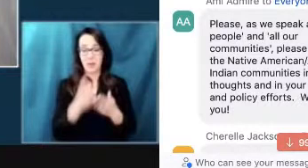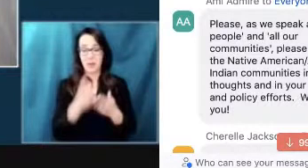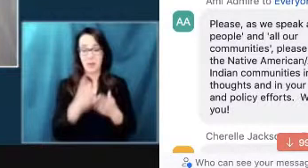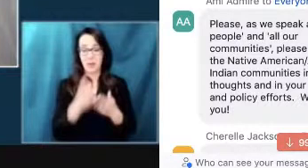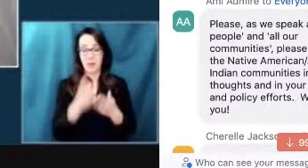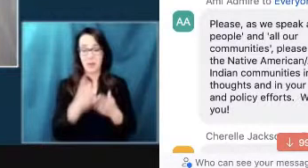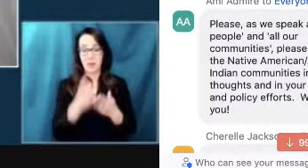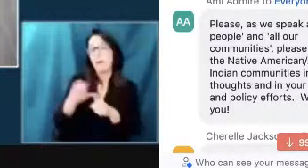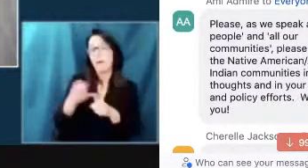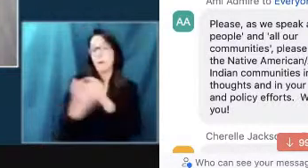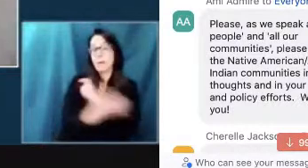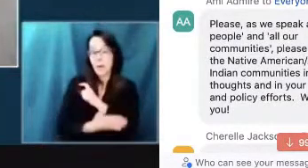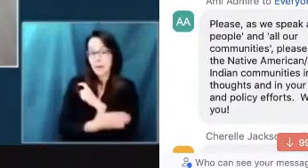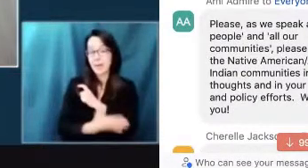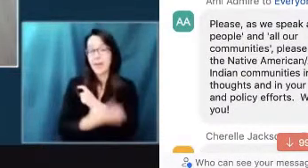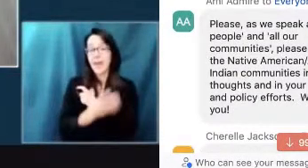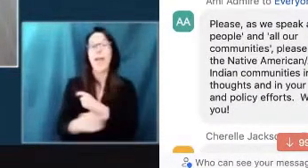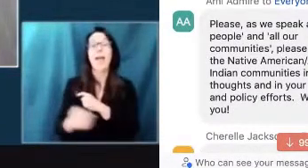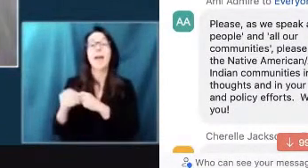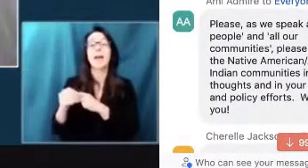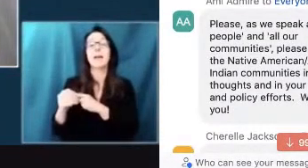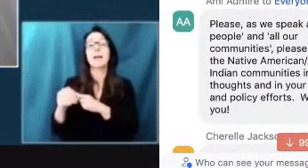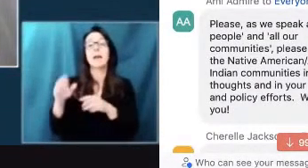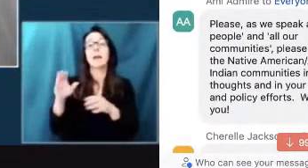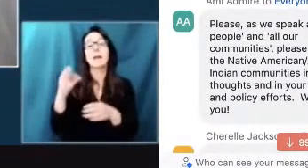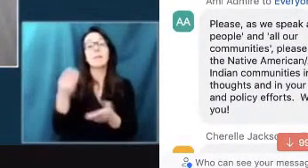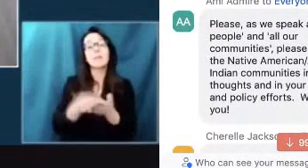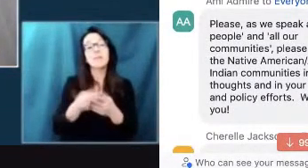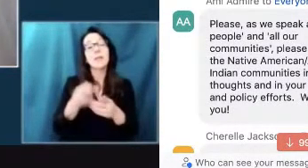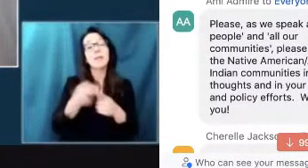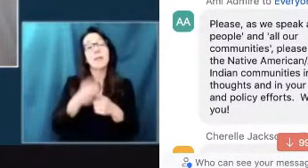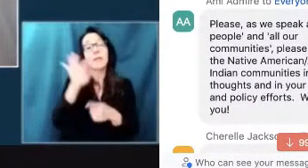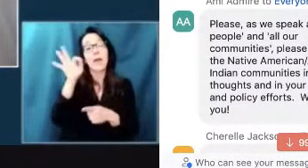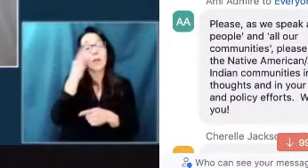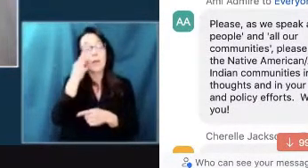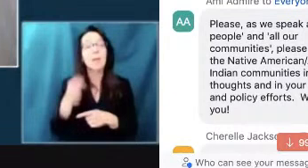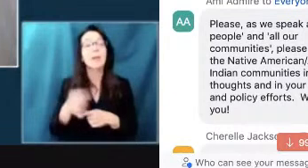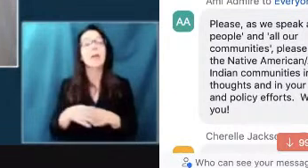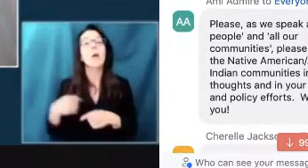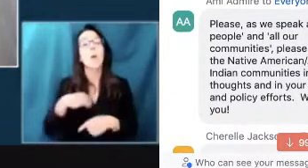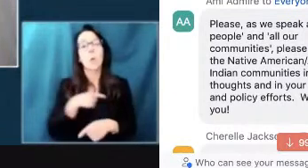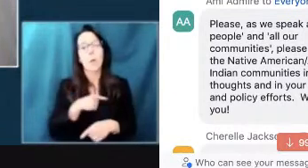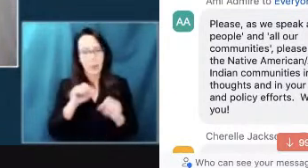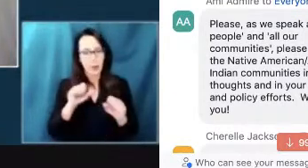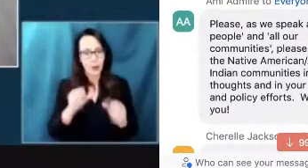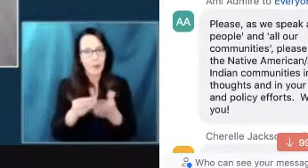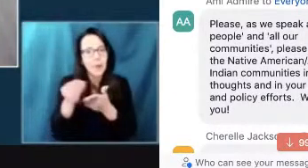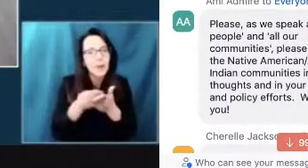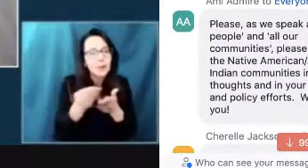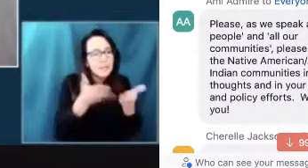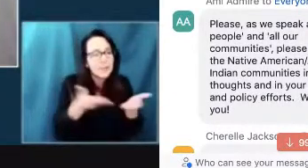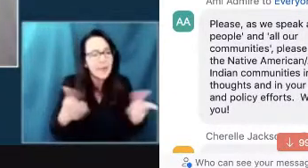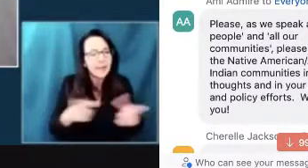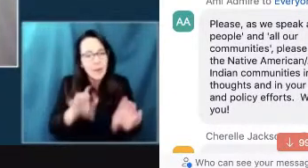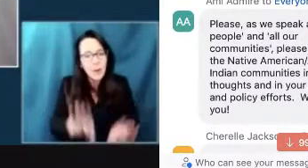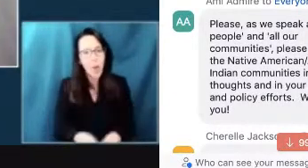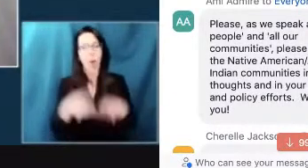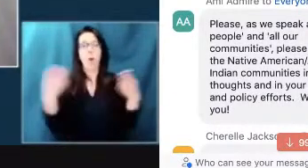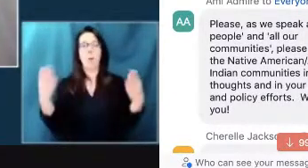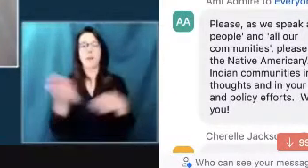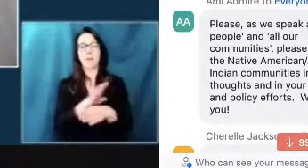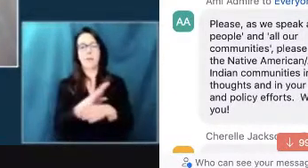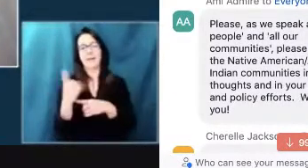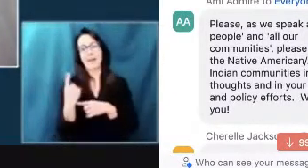and the business assistance funds from the federal government, we were able to purchase reopening supplies and open our facility last year. It was such a